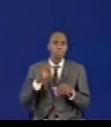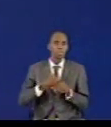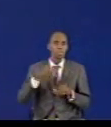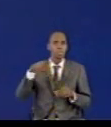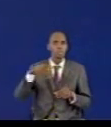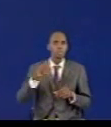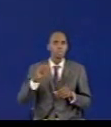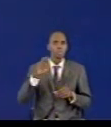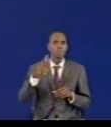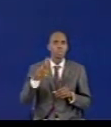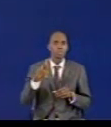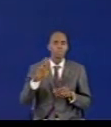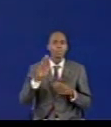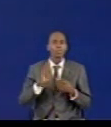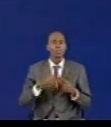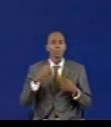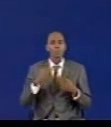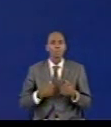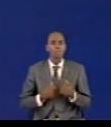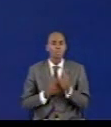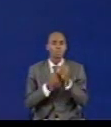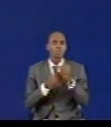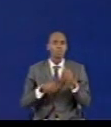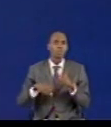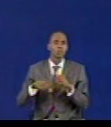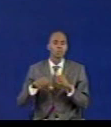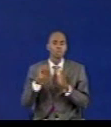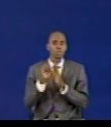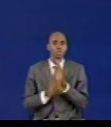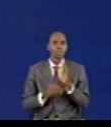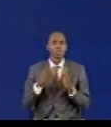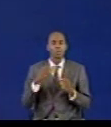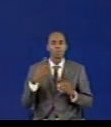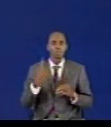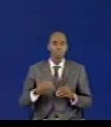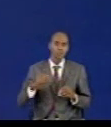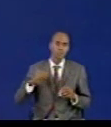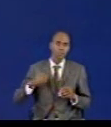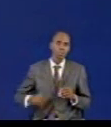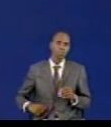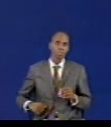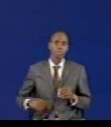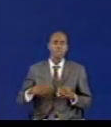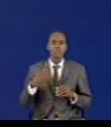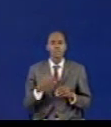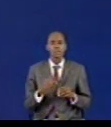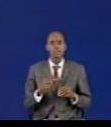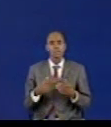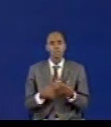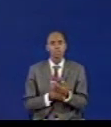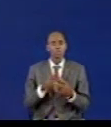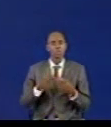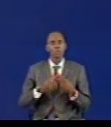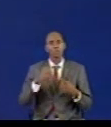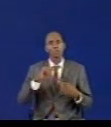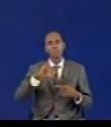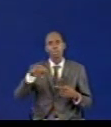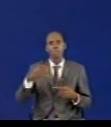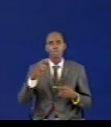Peter to the apostleship of the circumcision gospel to the Jews. The